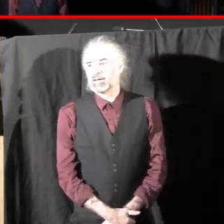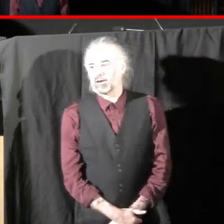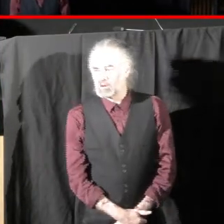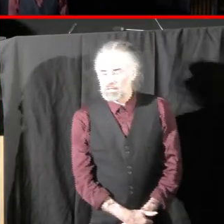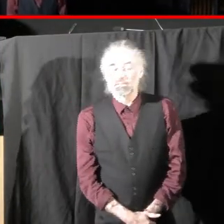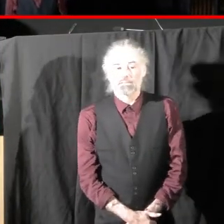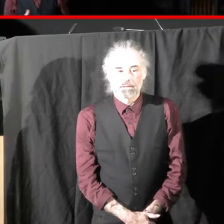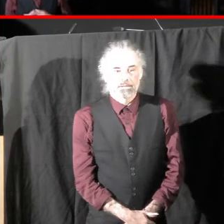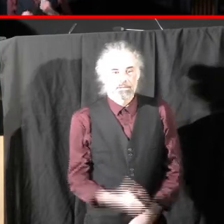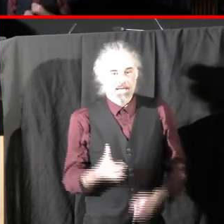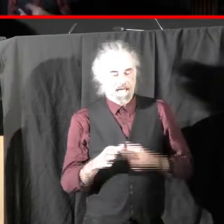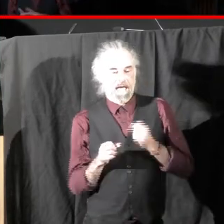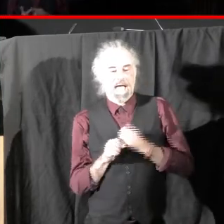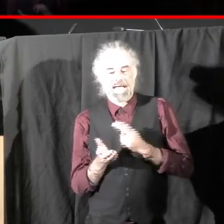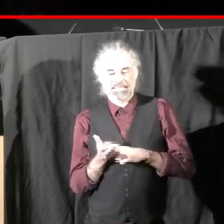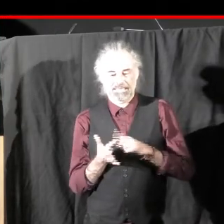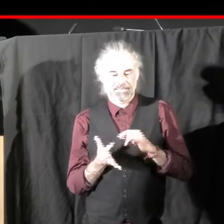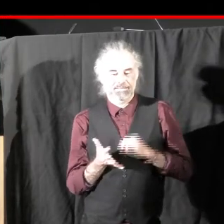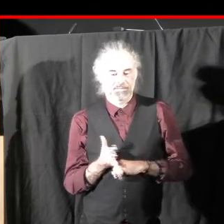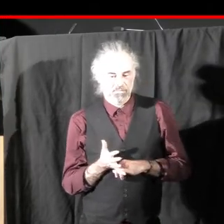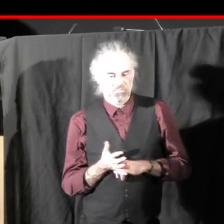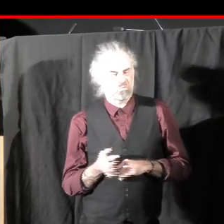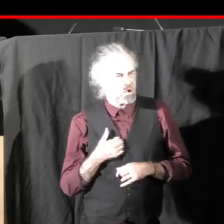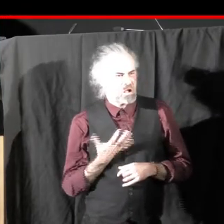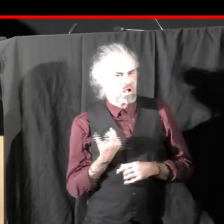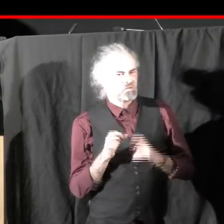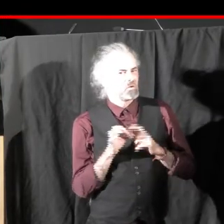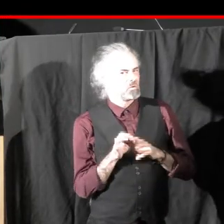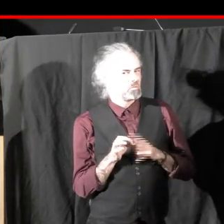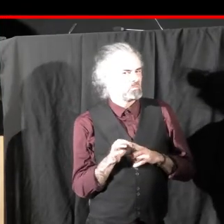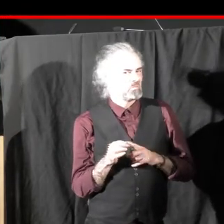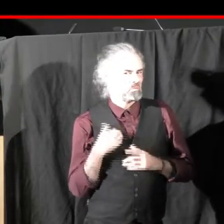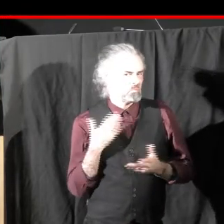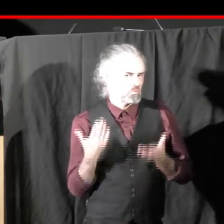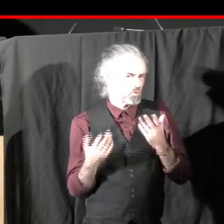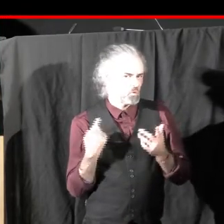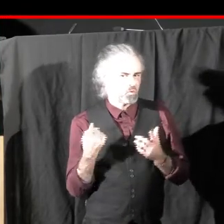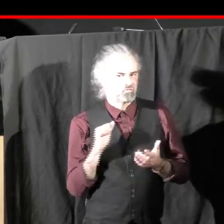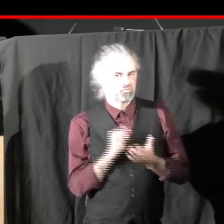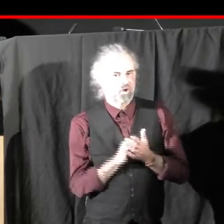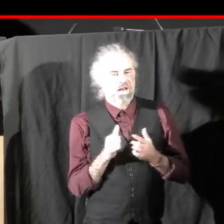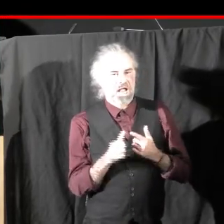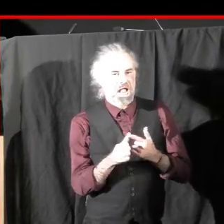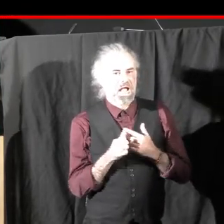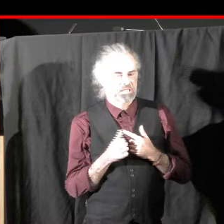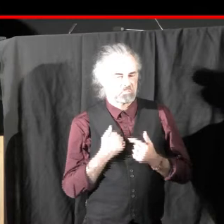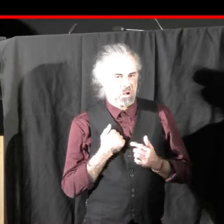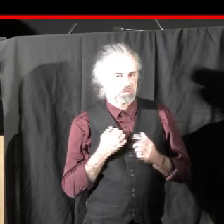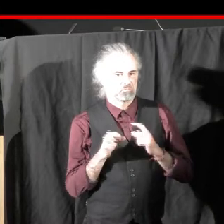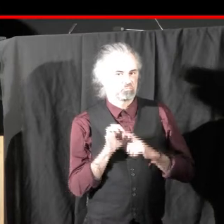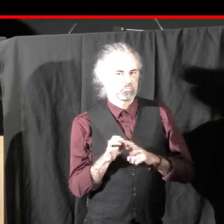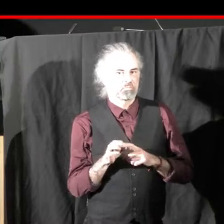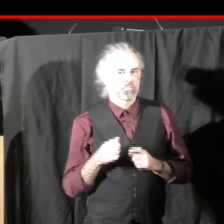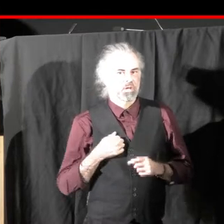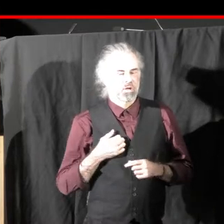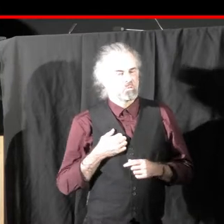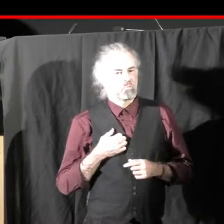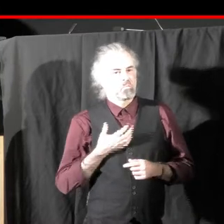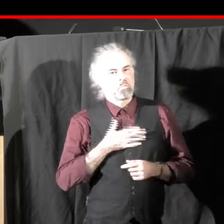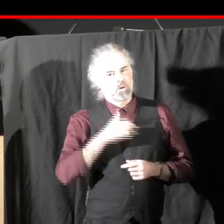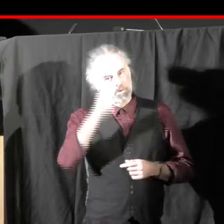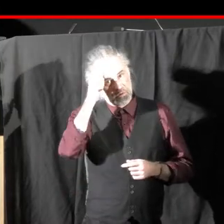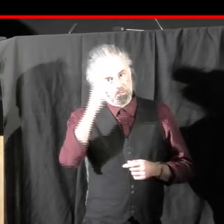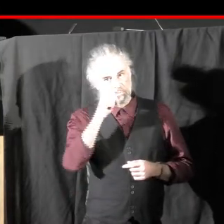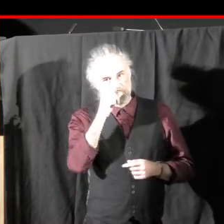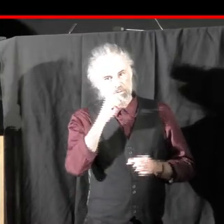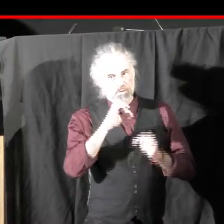Agnes, go ahead. Yes, I've got a question, please. I'm not sure who the right one to answer it is, but I'd like to know if it would be possible